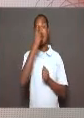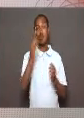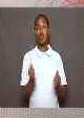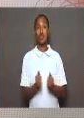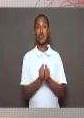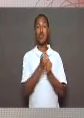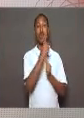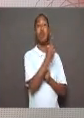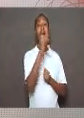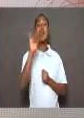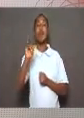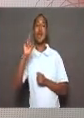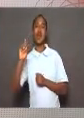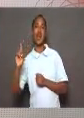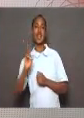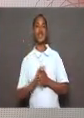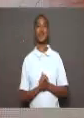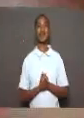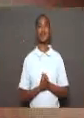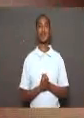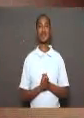through them one by one.